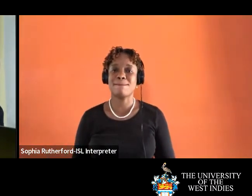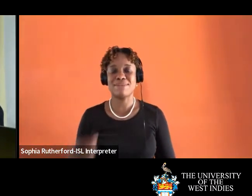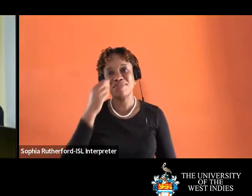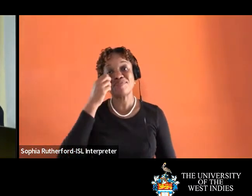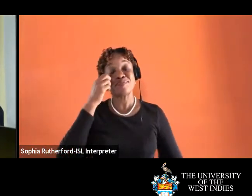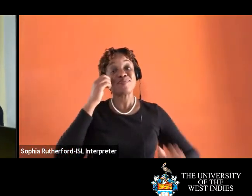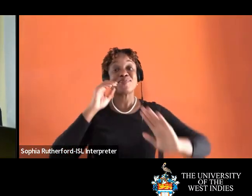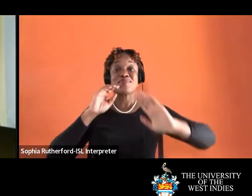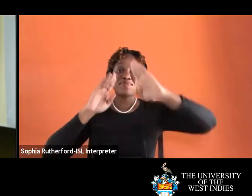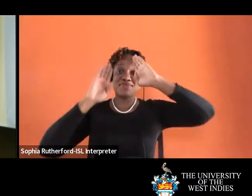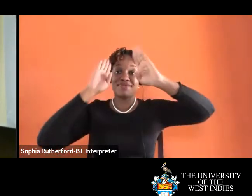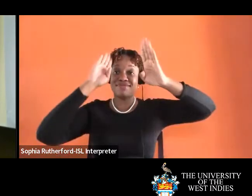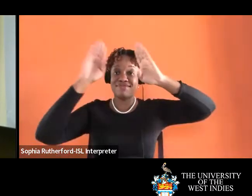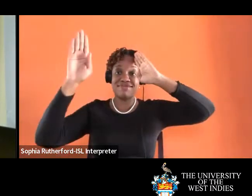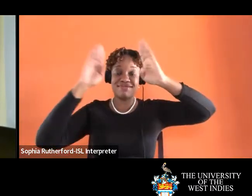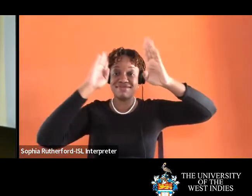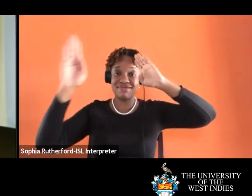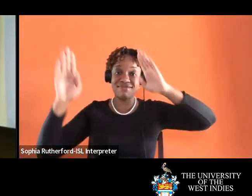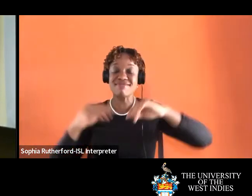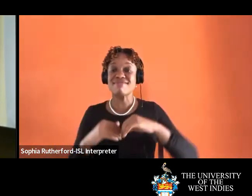Hi, good